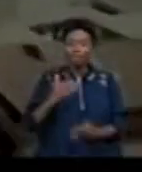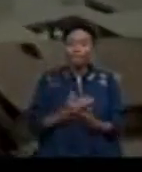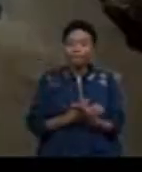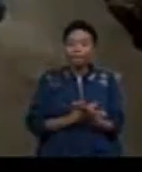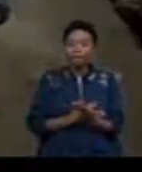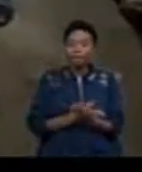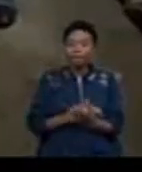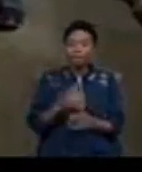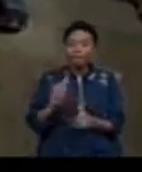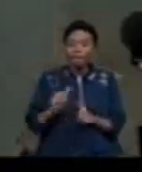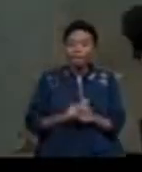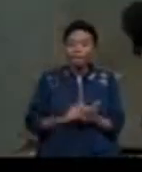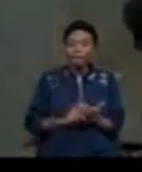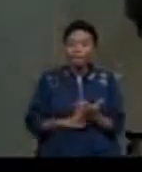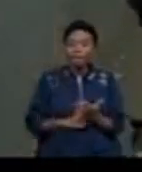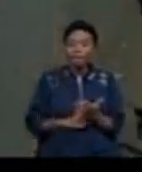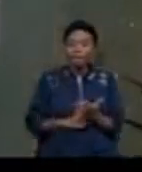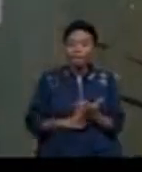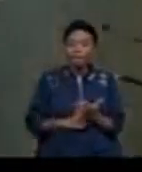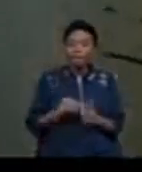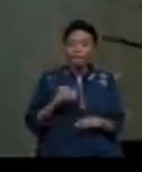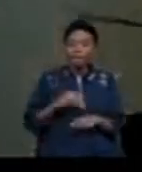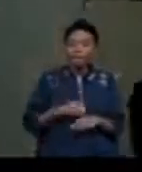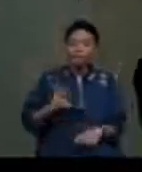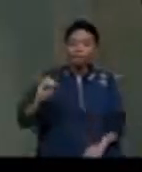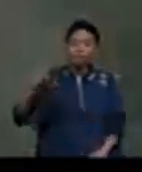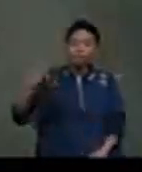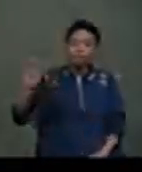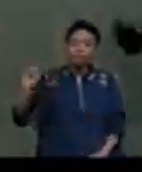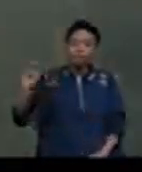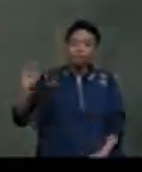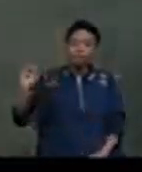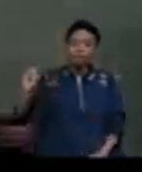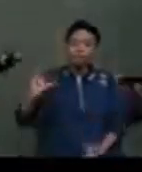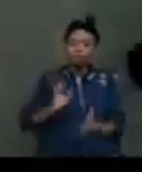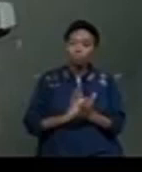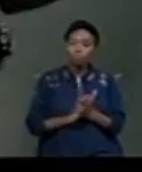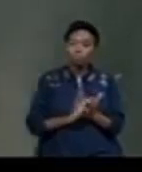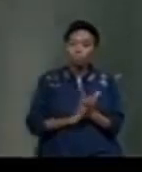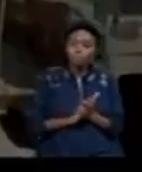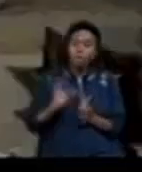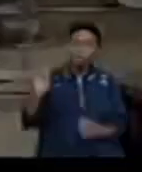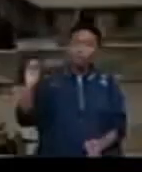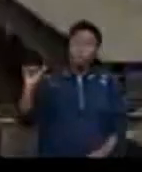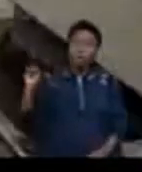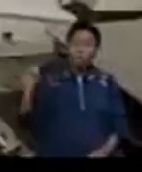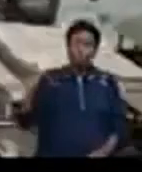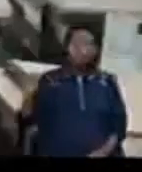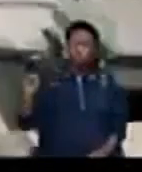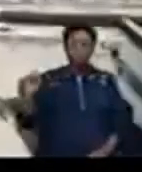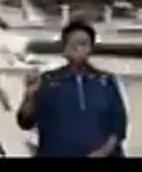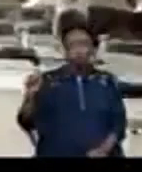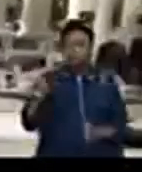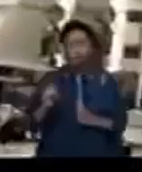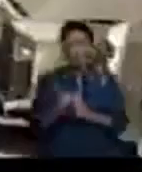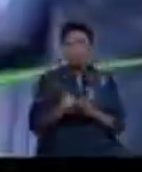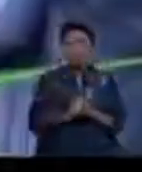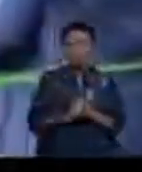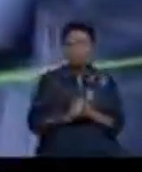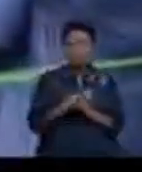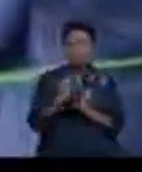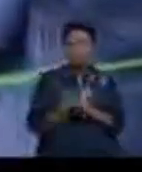At OGBOMOSO Grammar School, Okewode, OGBOMOSO. Or your state, southwestern